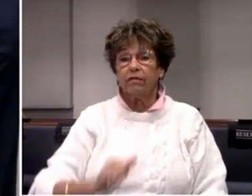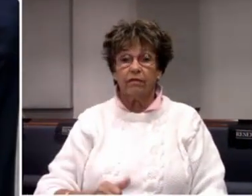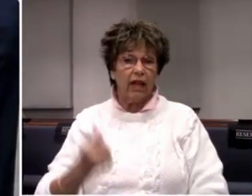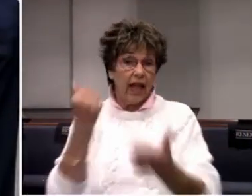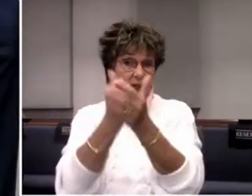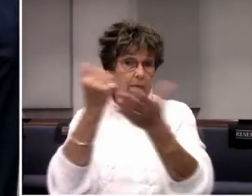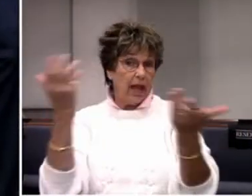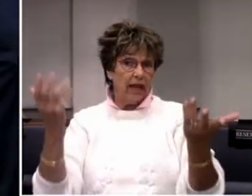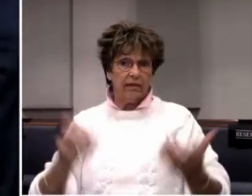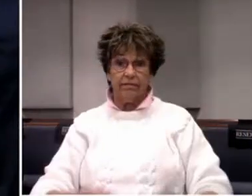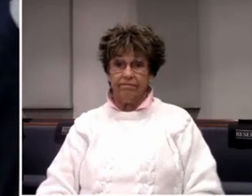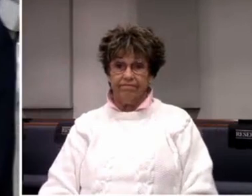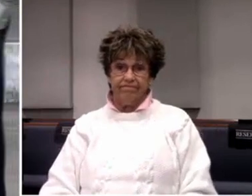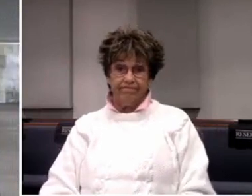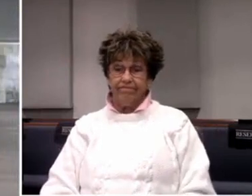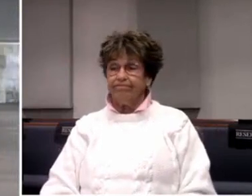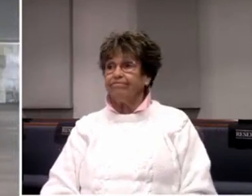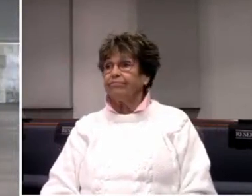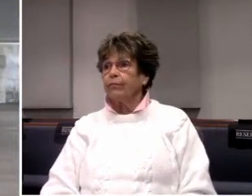Amen.